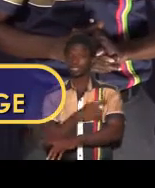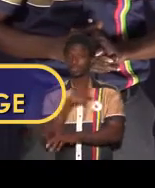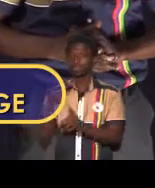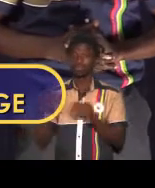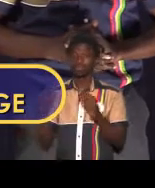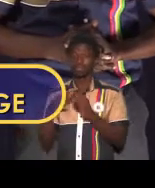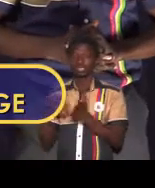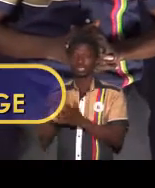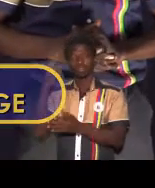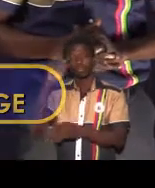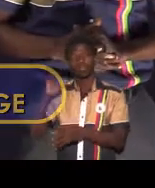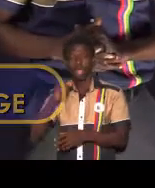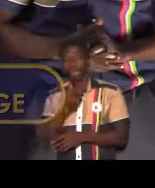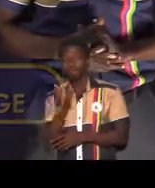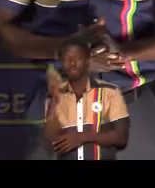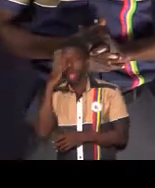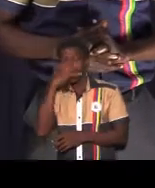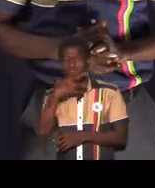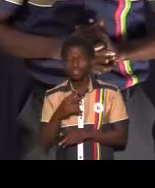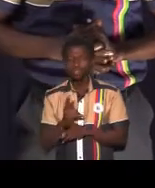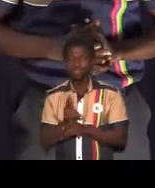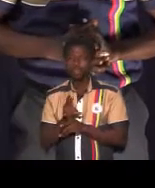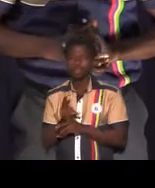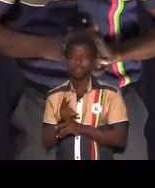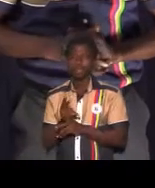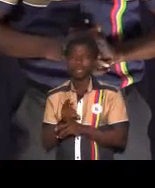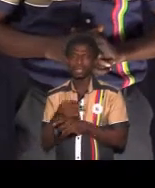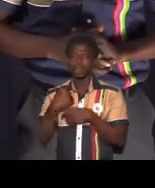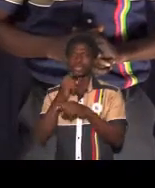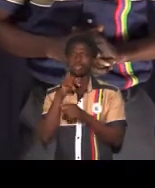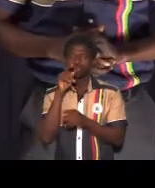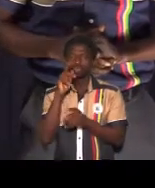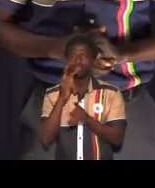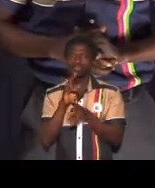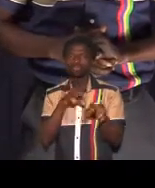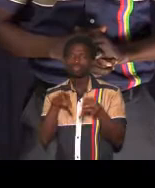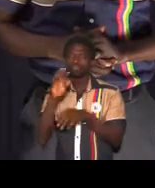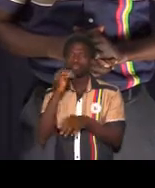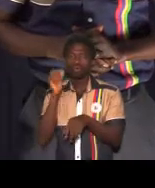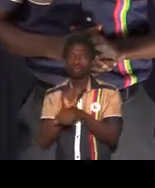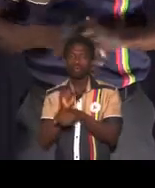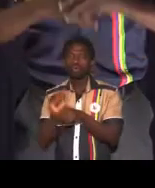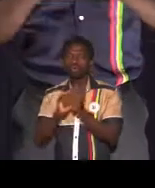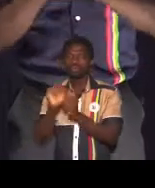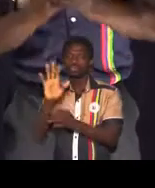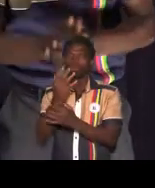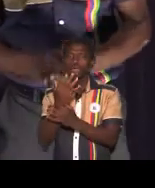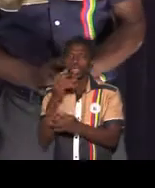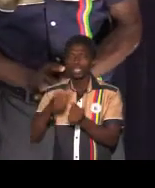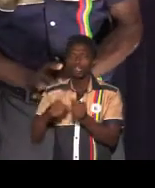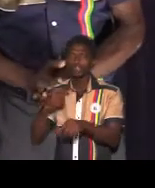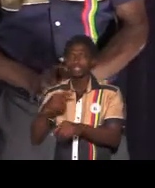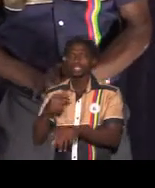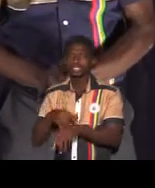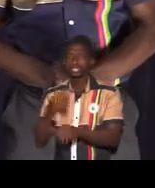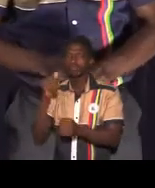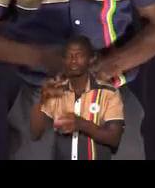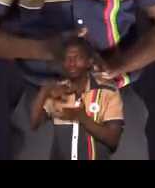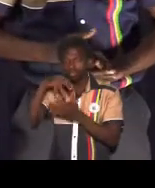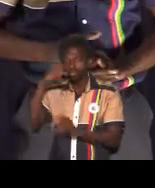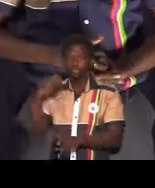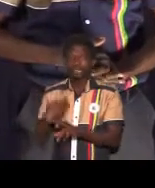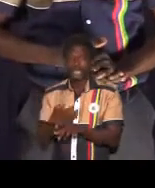lesson, when we shall meet again for another beautifully packaged edition, make sure you do your homework. Wash your hands